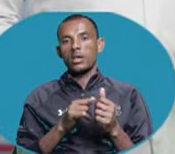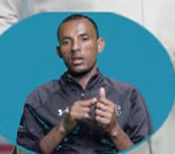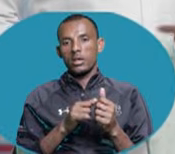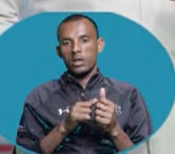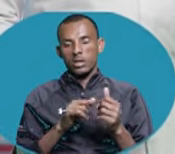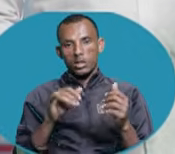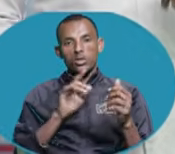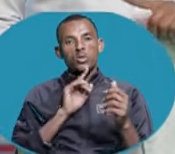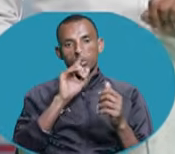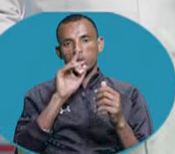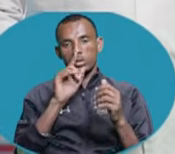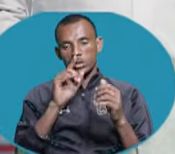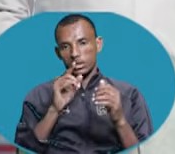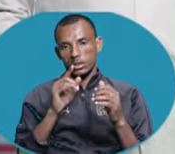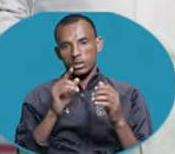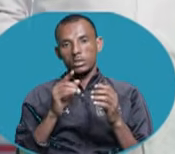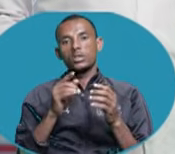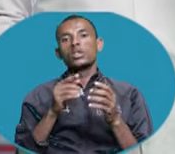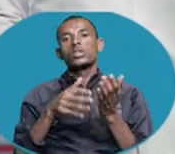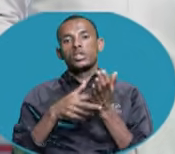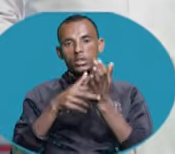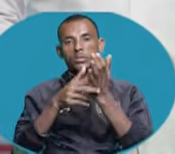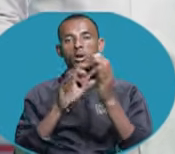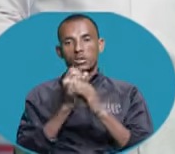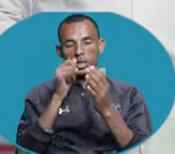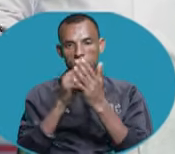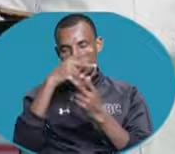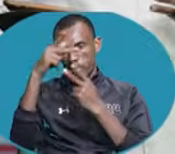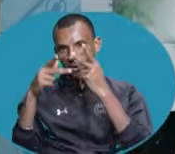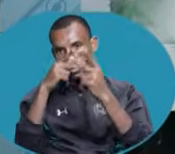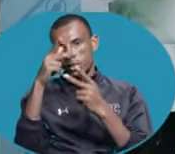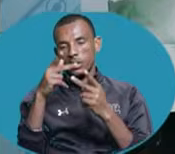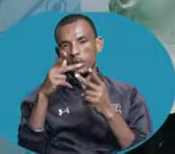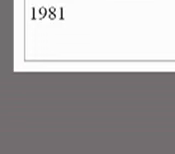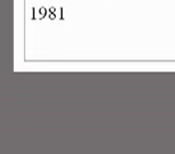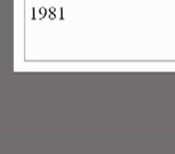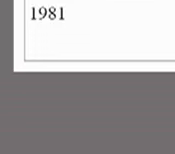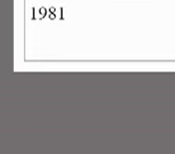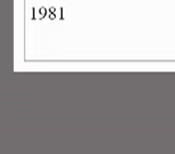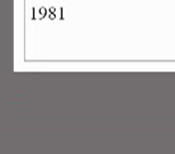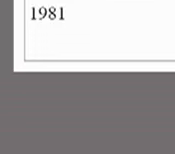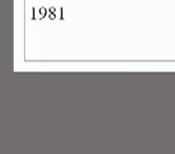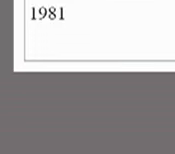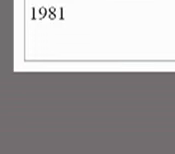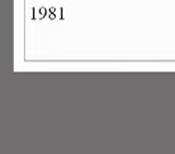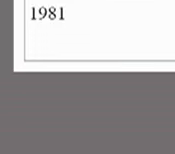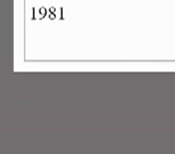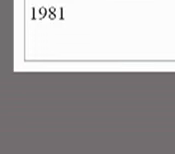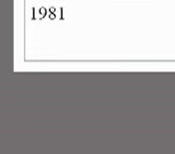trust territory at the end of First World War, not Second World War, at the end of First World War.